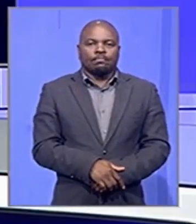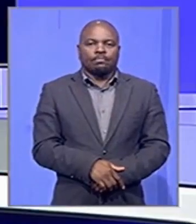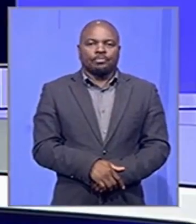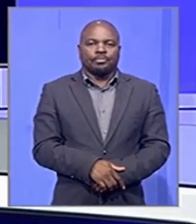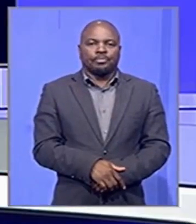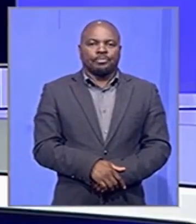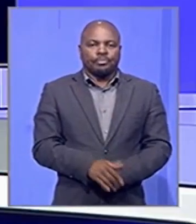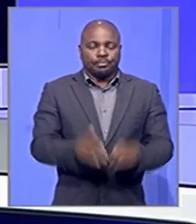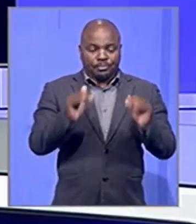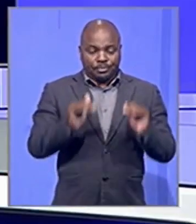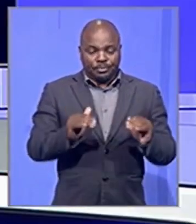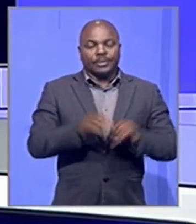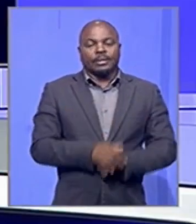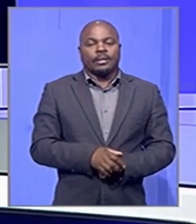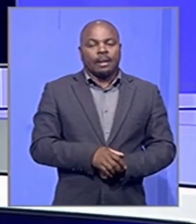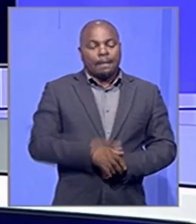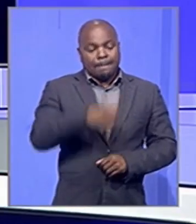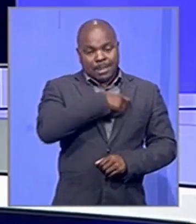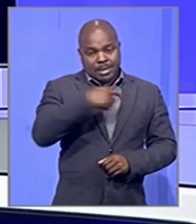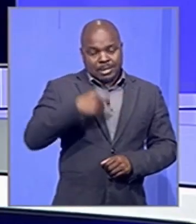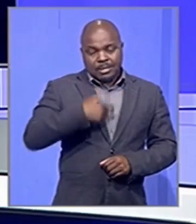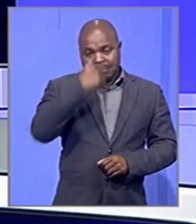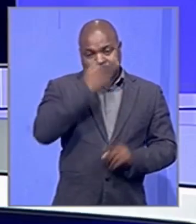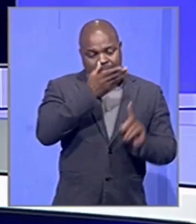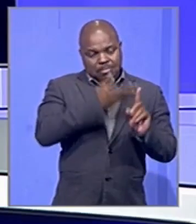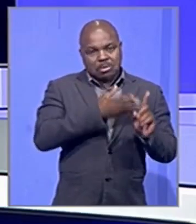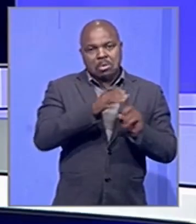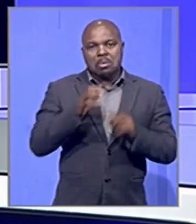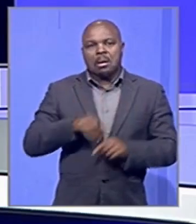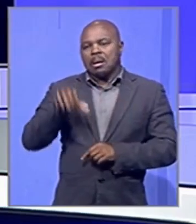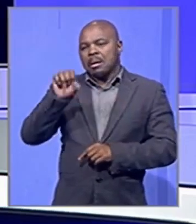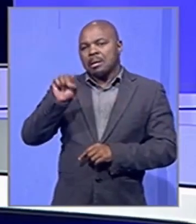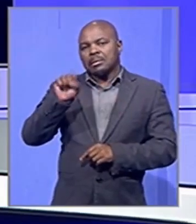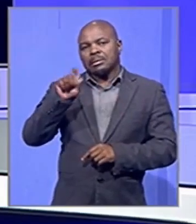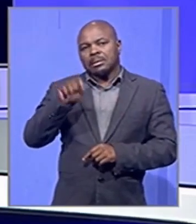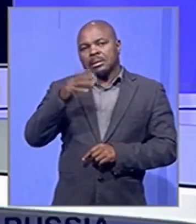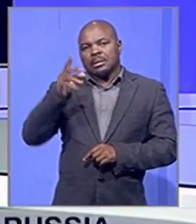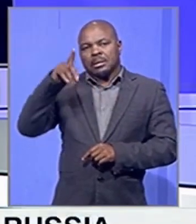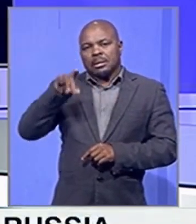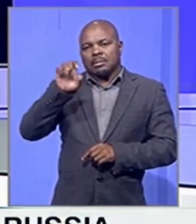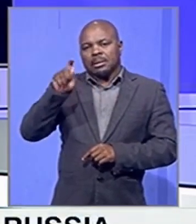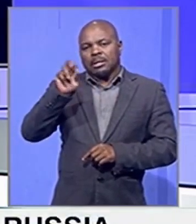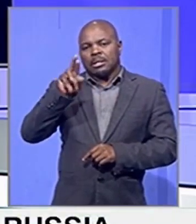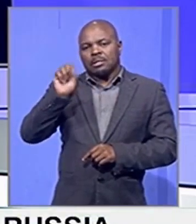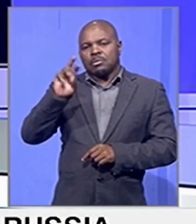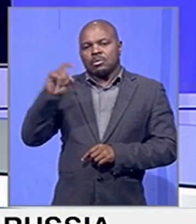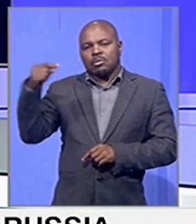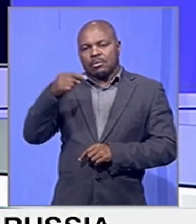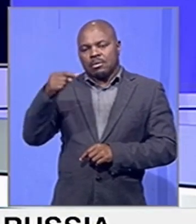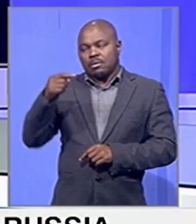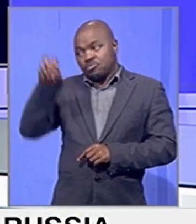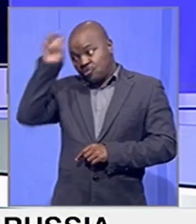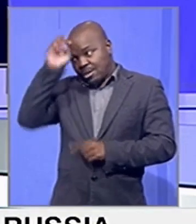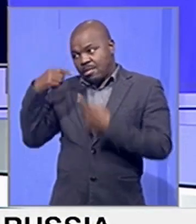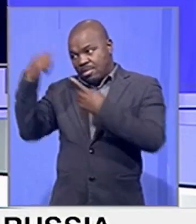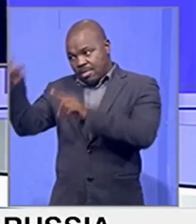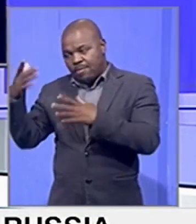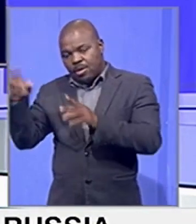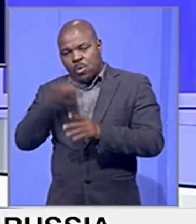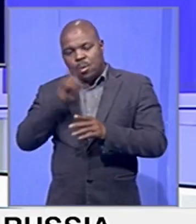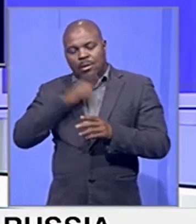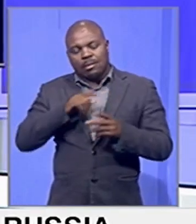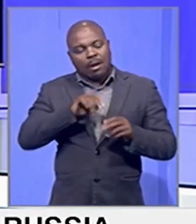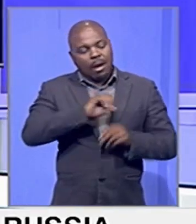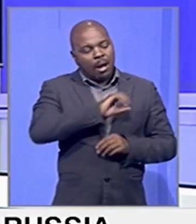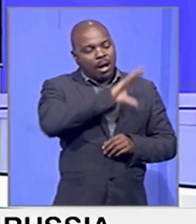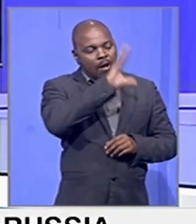Re sa le mo loetong le moporesidente Ramaphosa o gorogile St. Petersburg kwa Russia mo legatong la bobedi la maiteko a kemedi ya baeteledipele